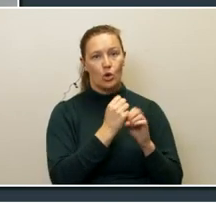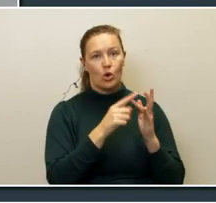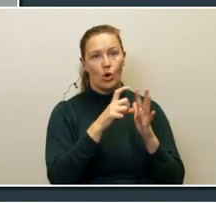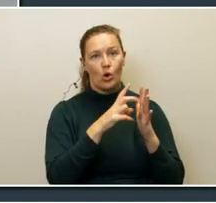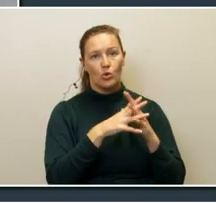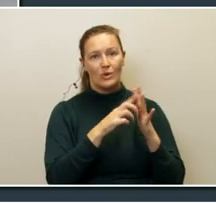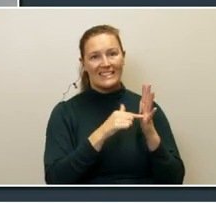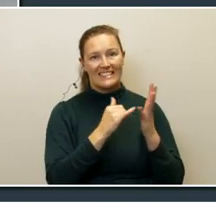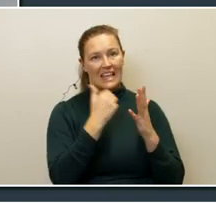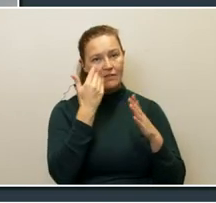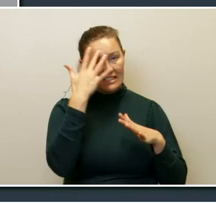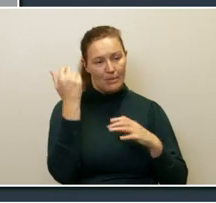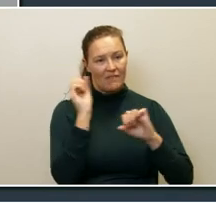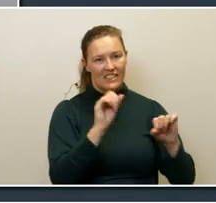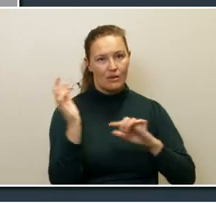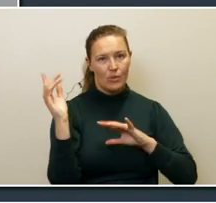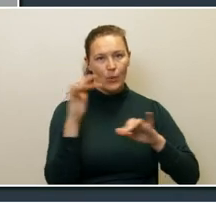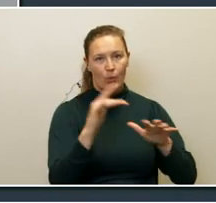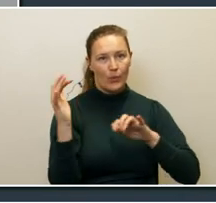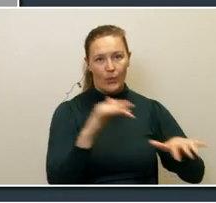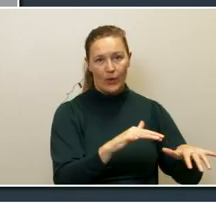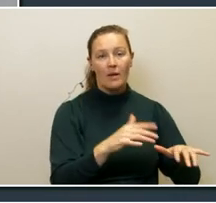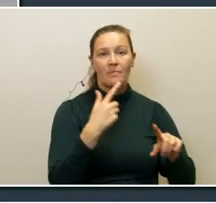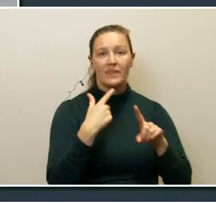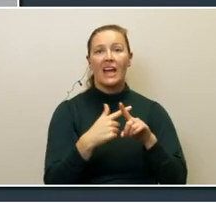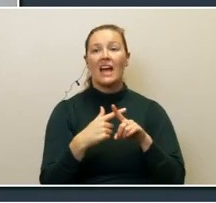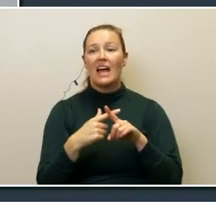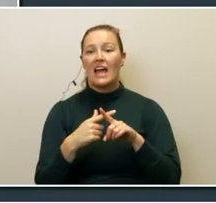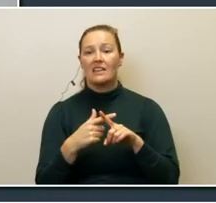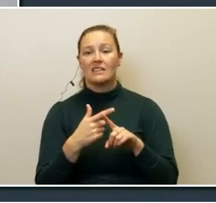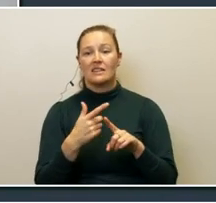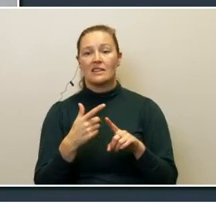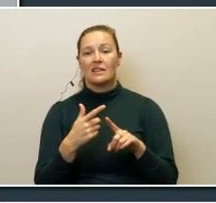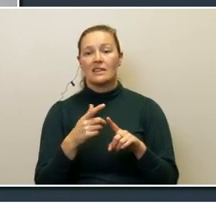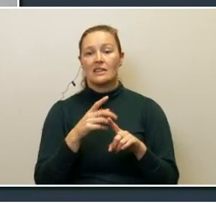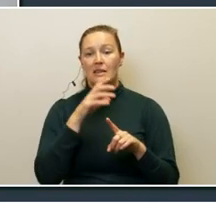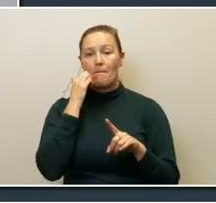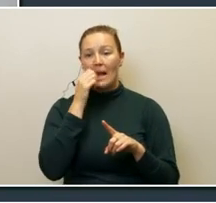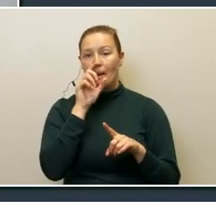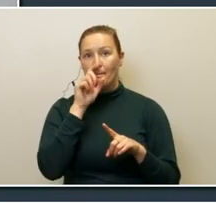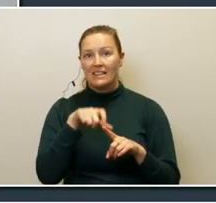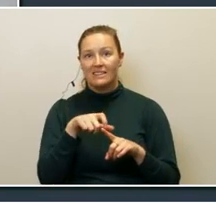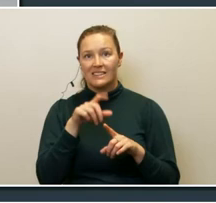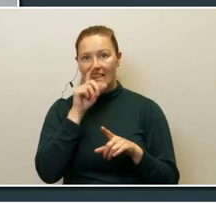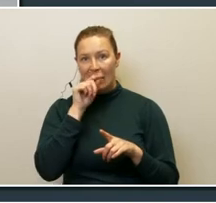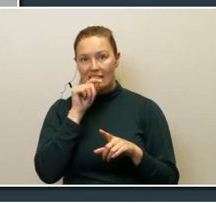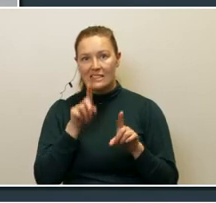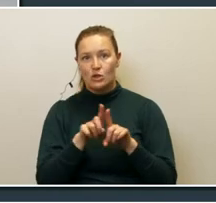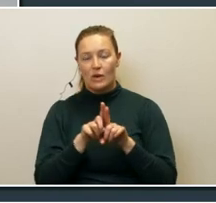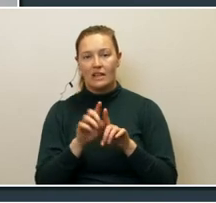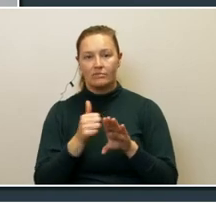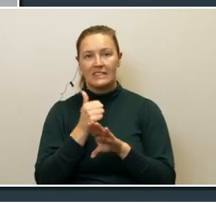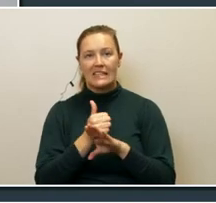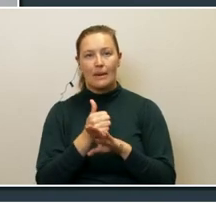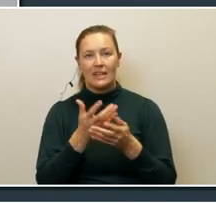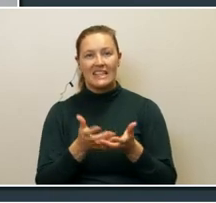summer, and where Tarapuka, New Zealand's endemic black-billed gulls, have twice set up a nesting colony.